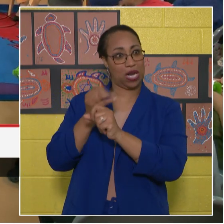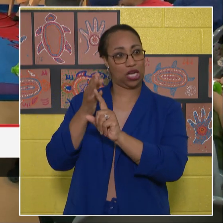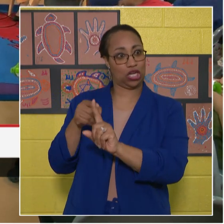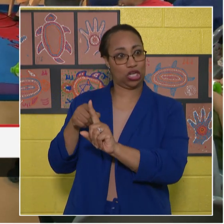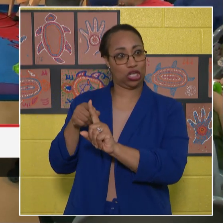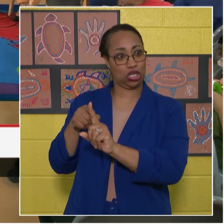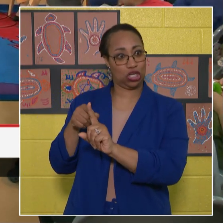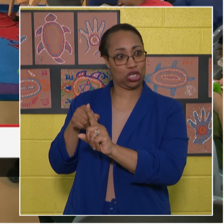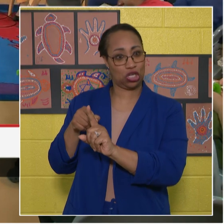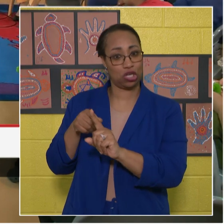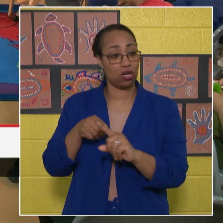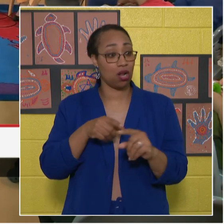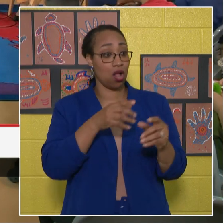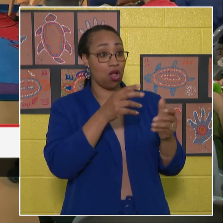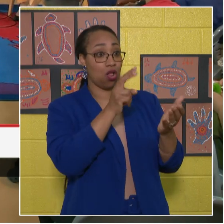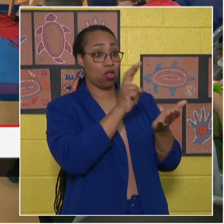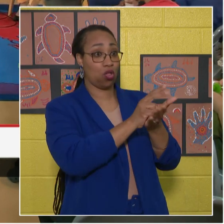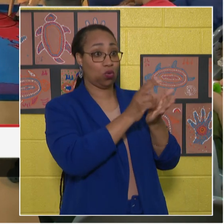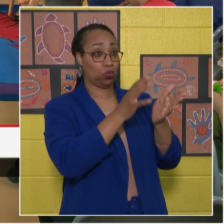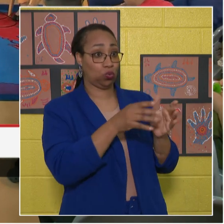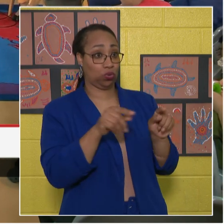and some votes.